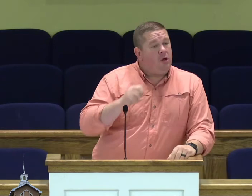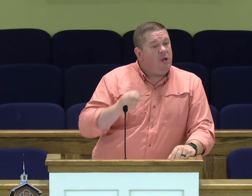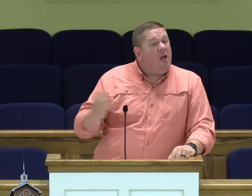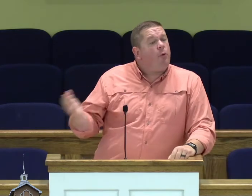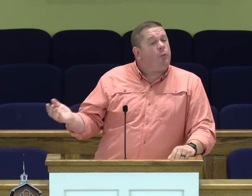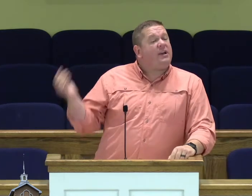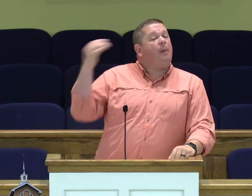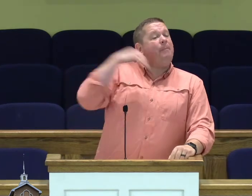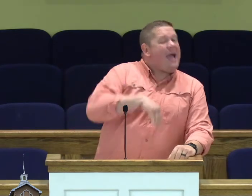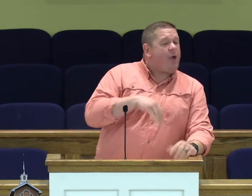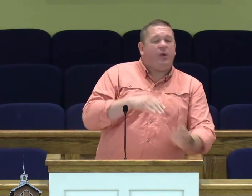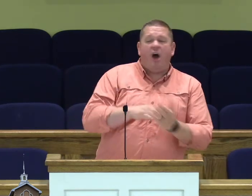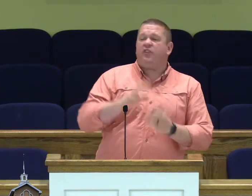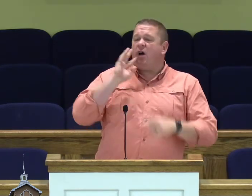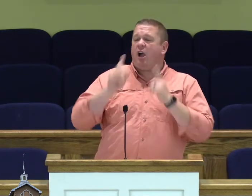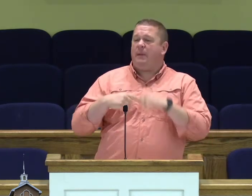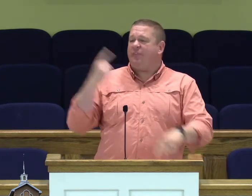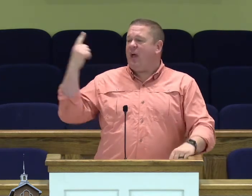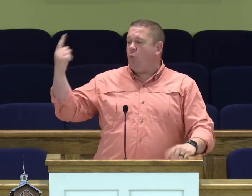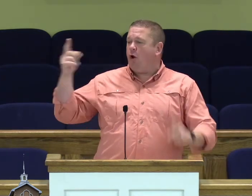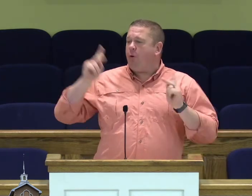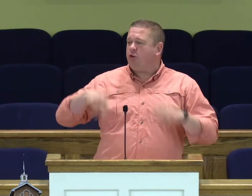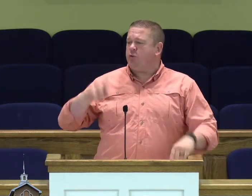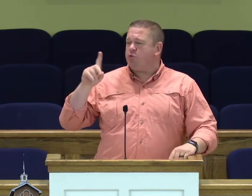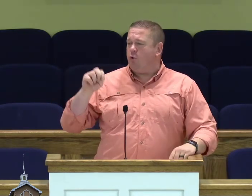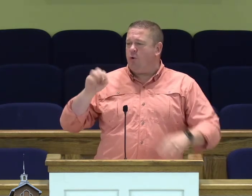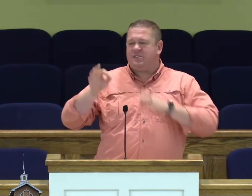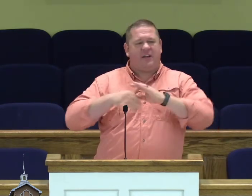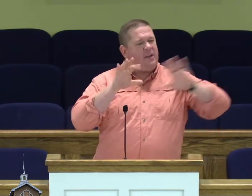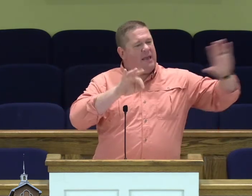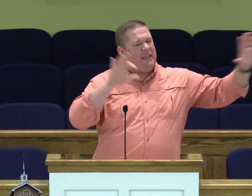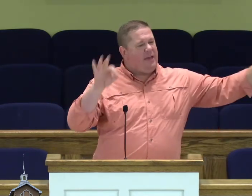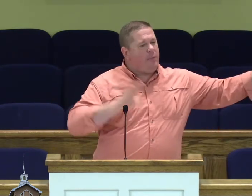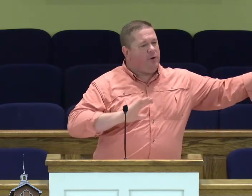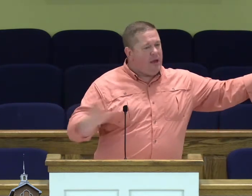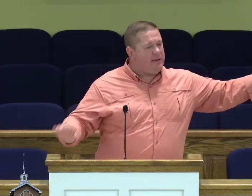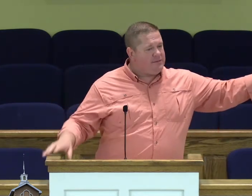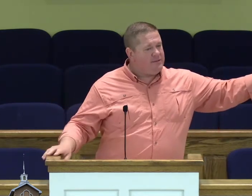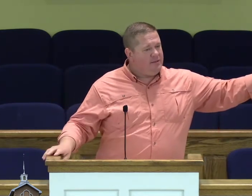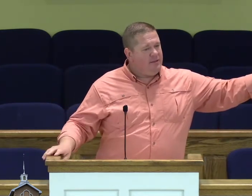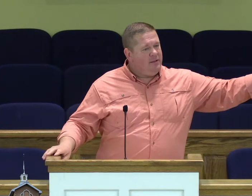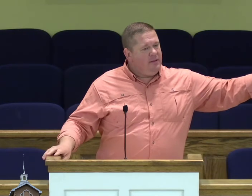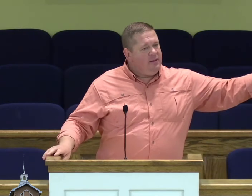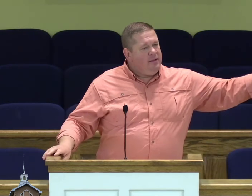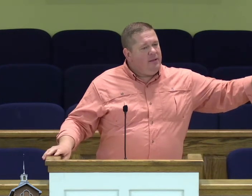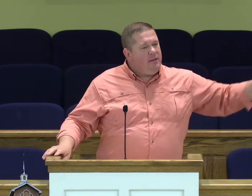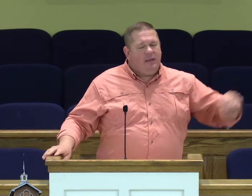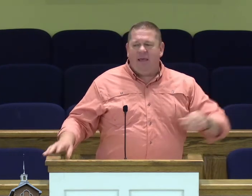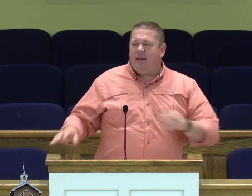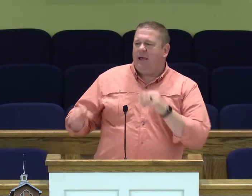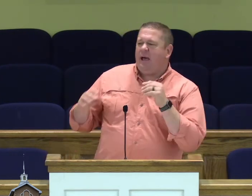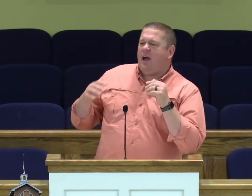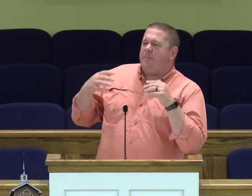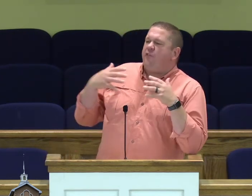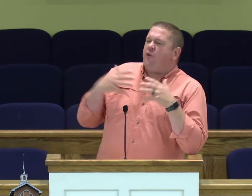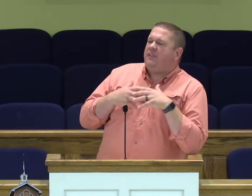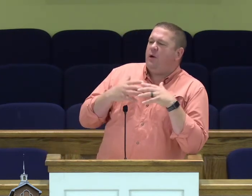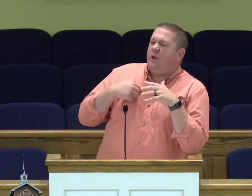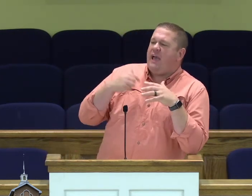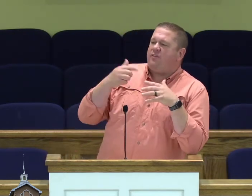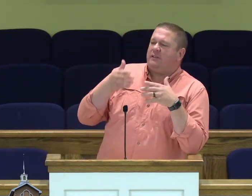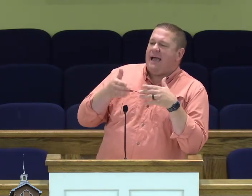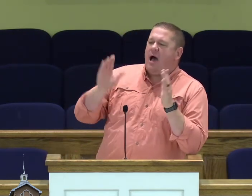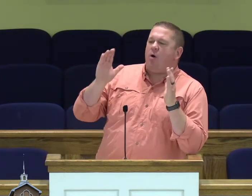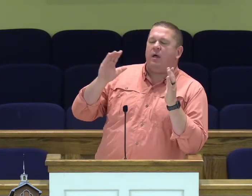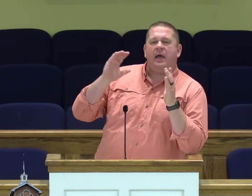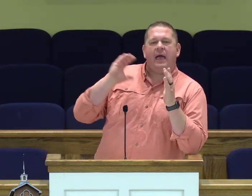rude. But when we come back, we often talk about that one person who was rude instead of the 99 that were nice. And I'm afraid that we